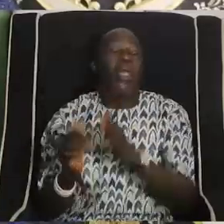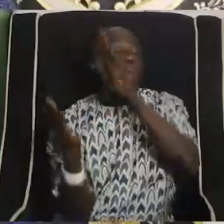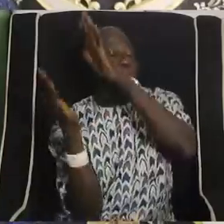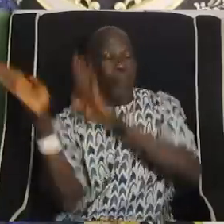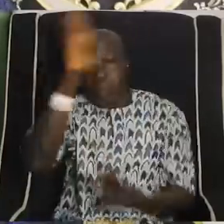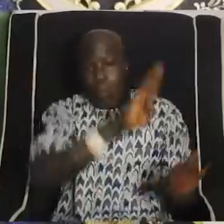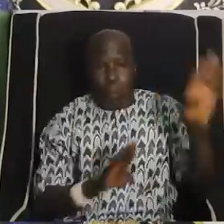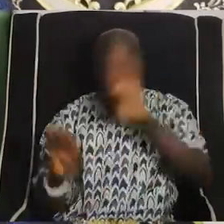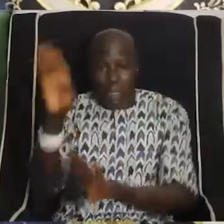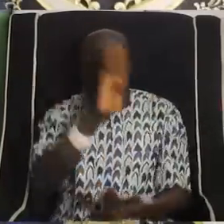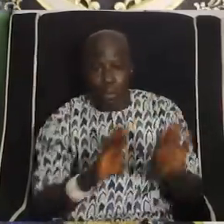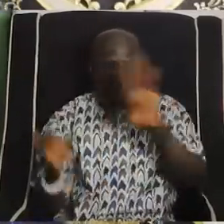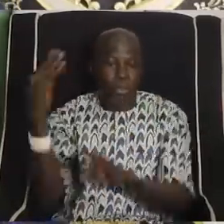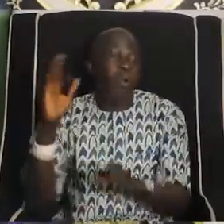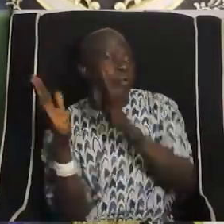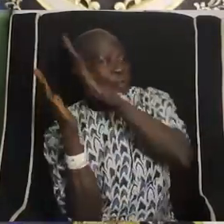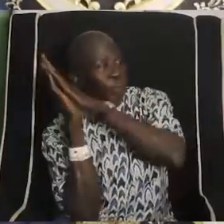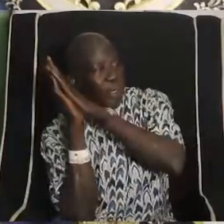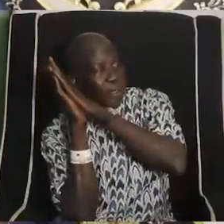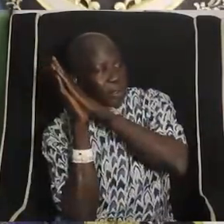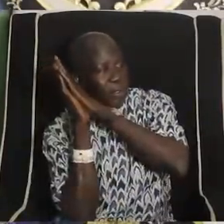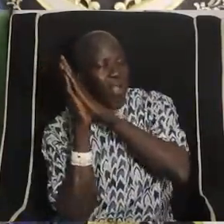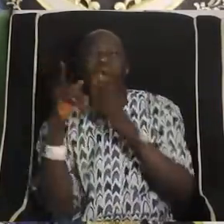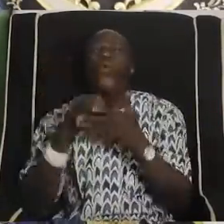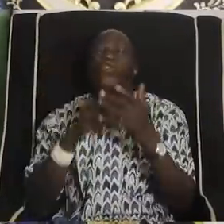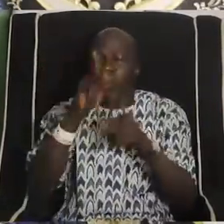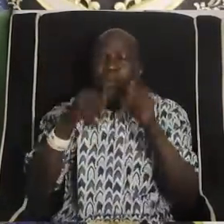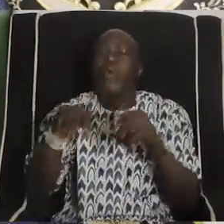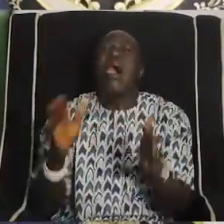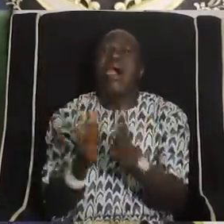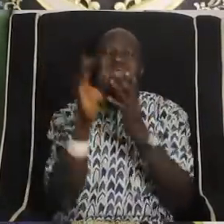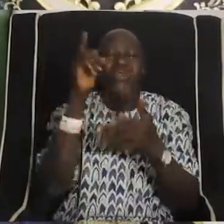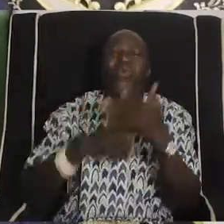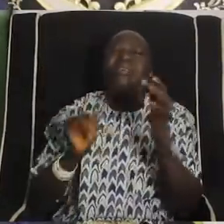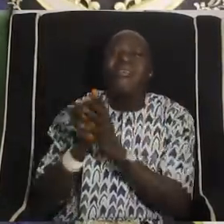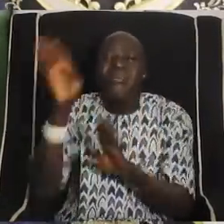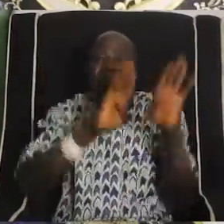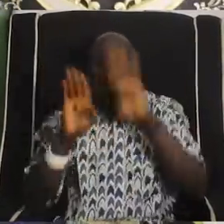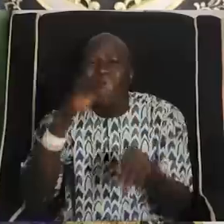bear. Battle of bear. Some people say, what's the battle of bear?